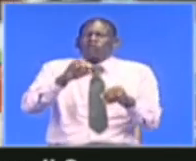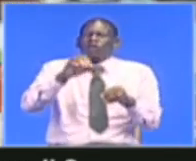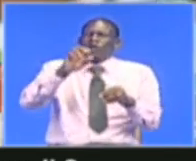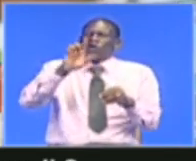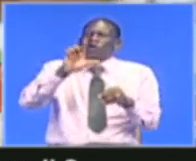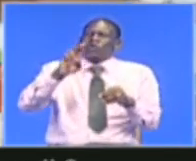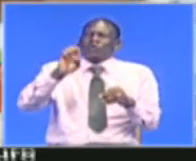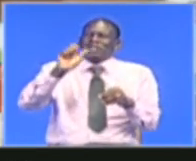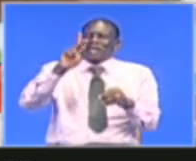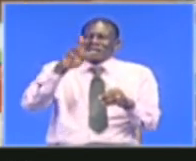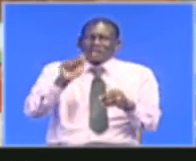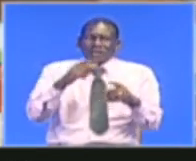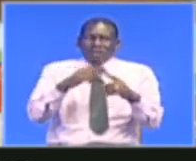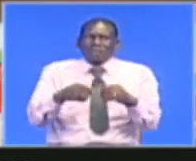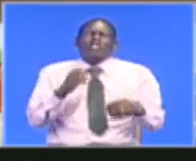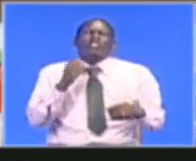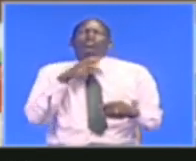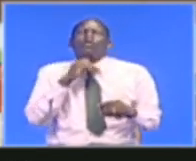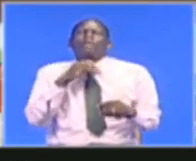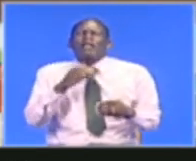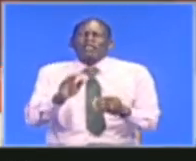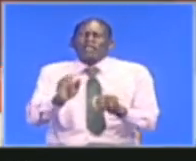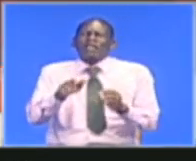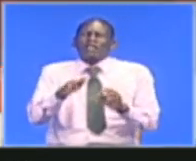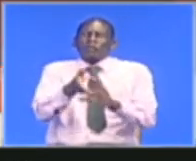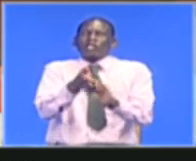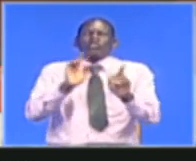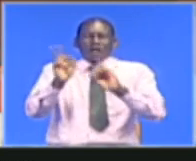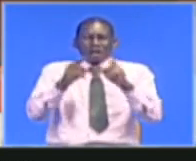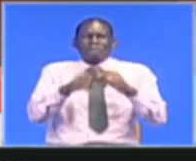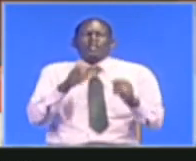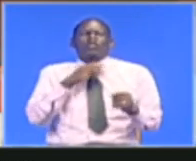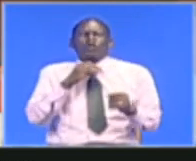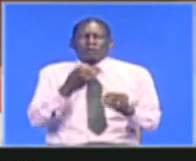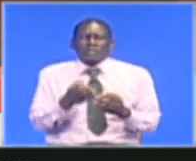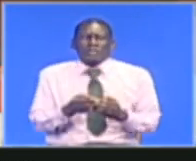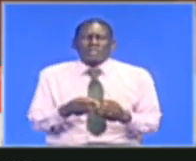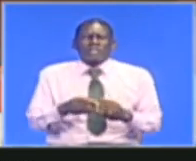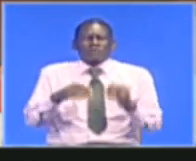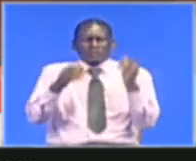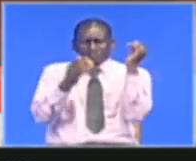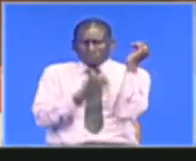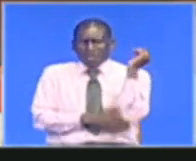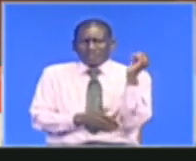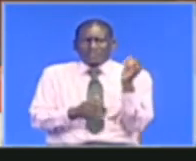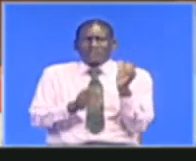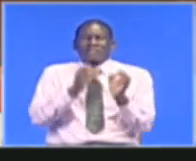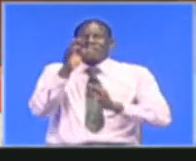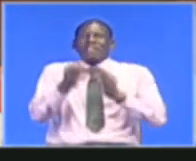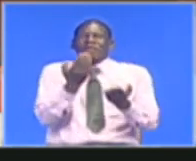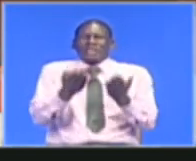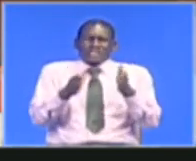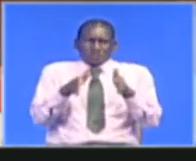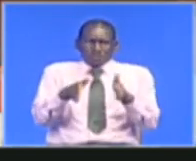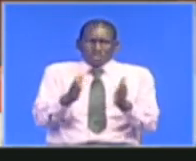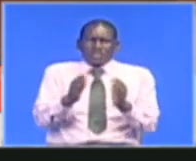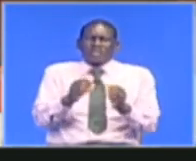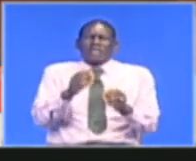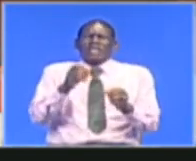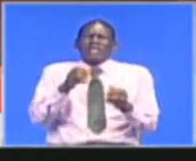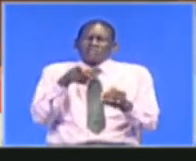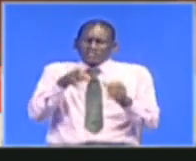ila waliwasilisha malalamishi yao kwenye kikao. It would be terrible if at any one time